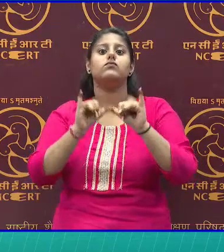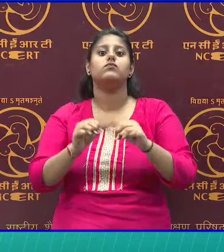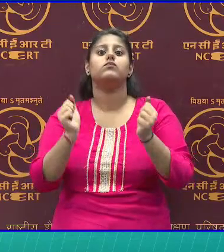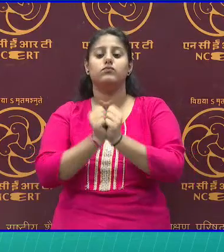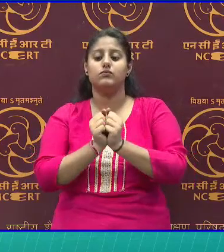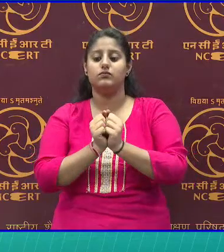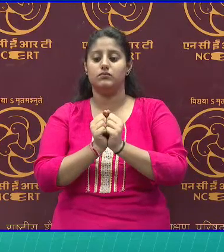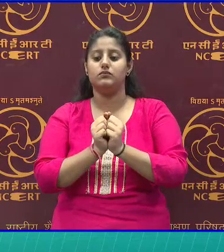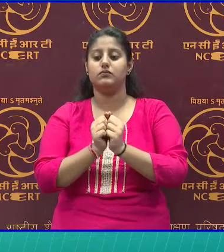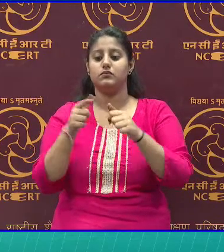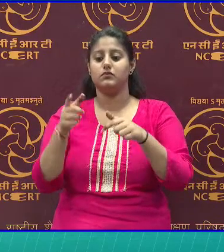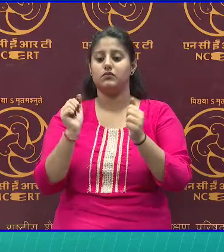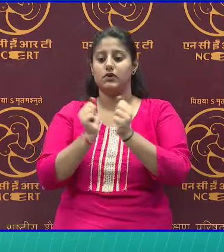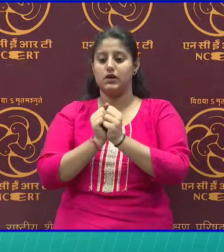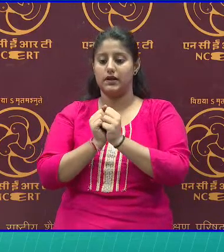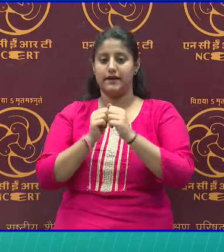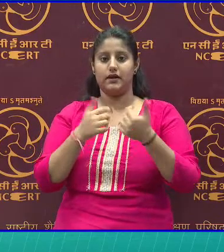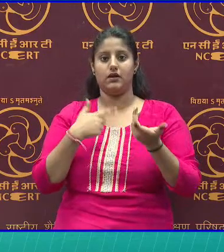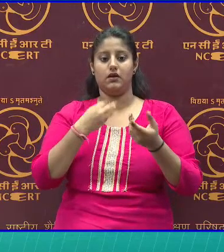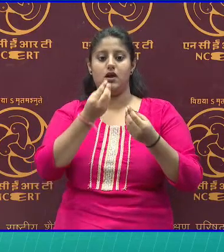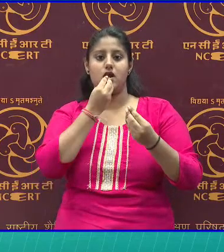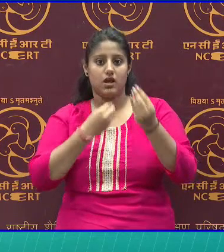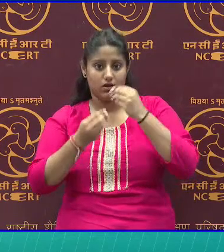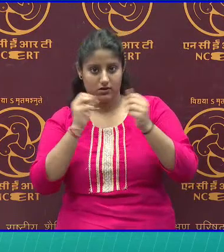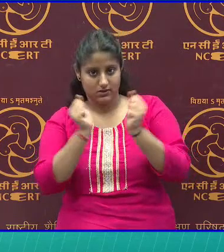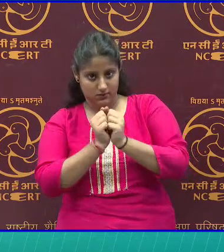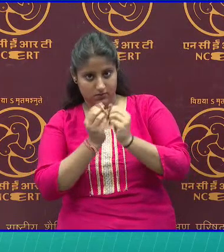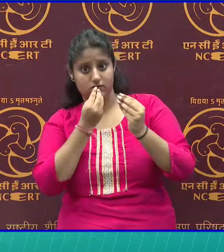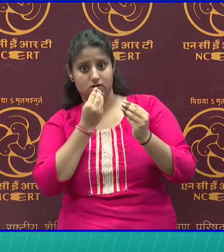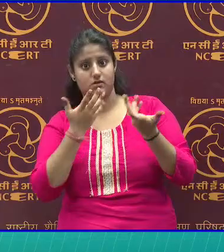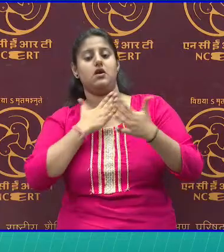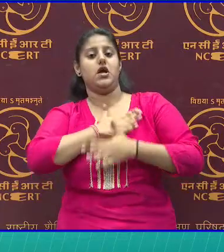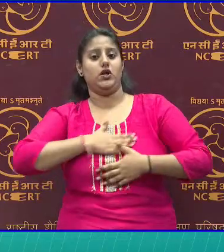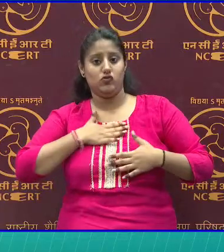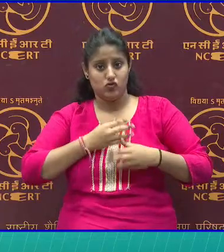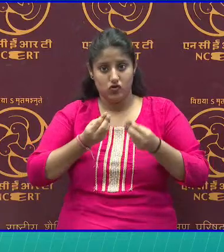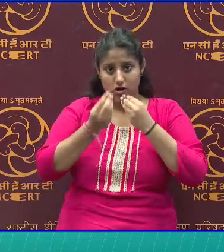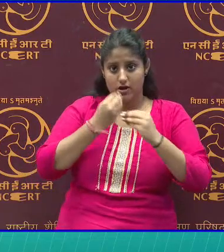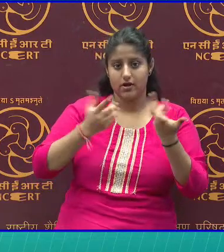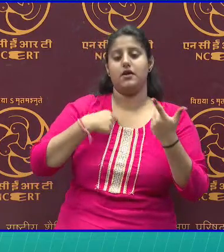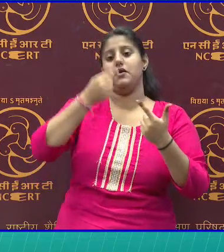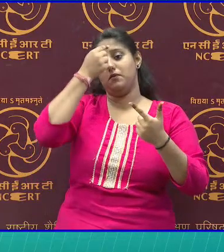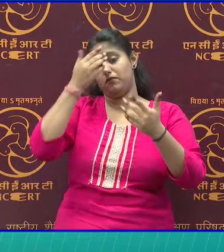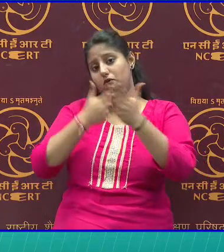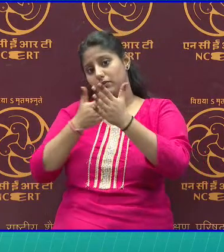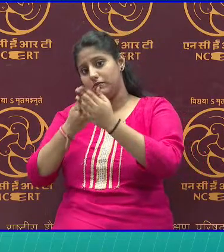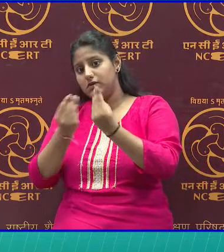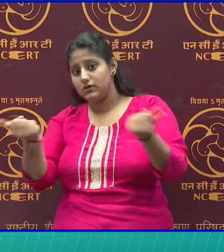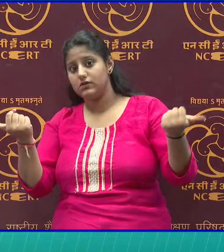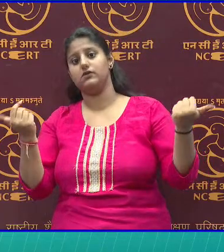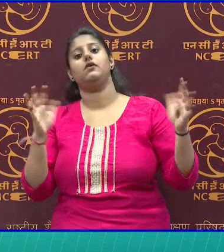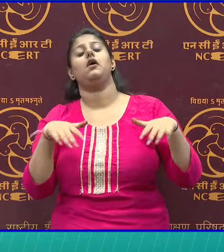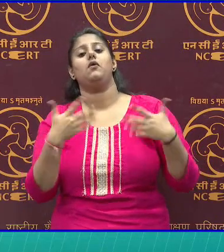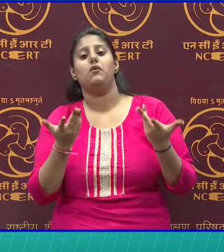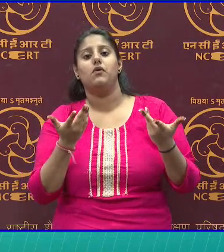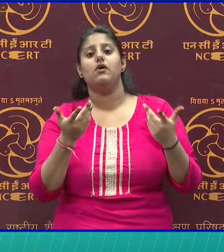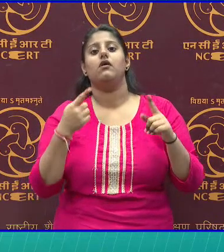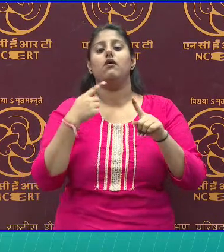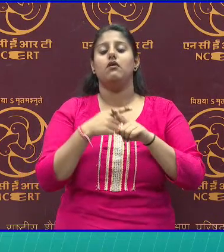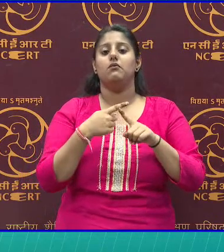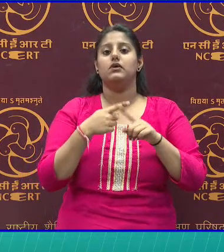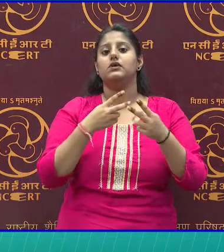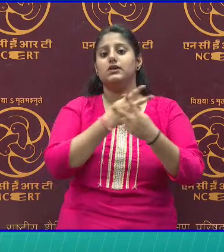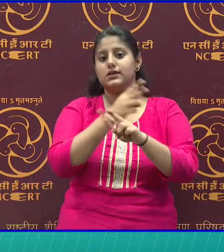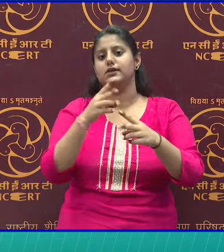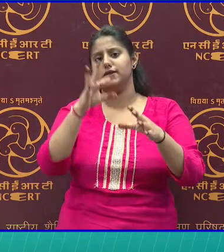characteristics of community, like eating together, enjoying together, solving problems together. Those elements are and